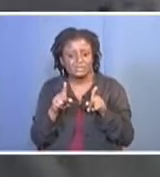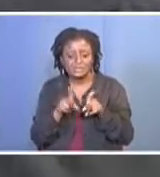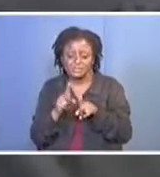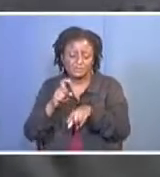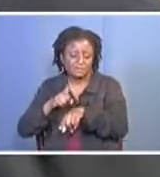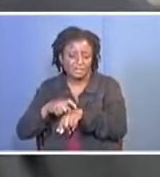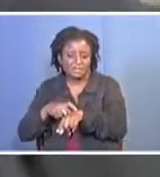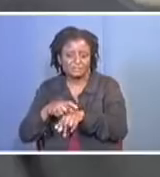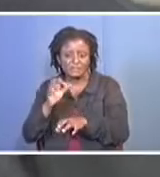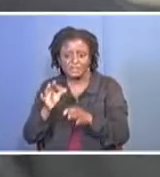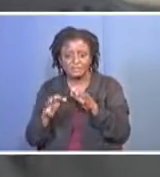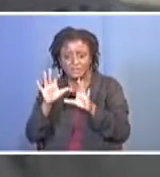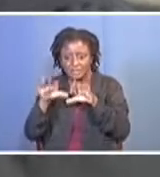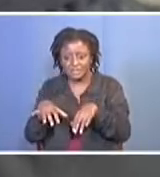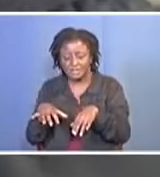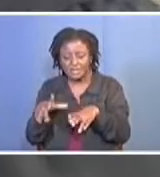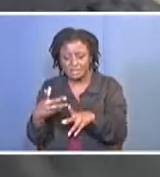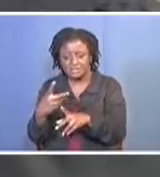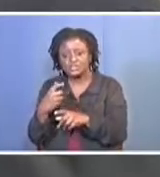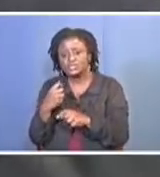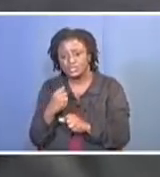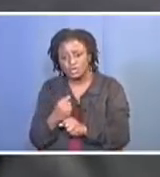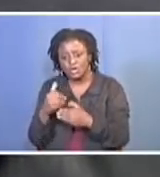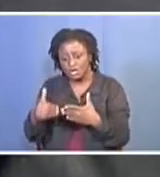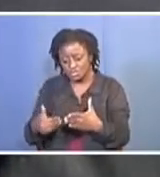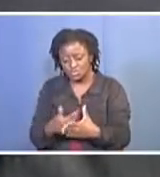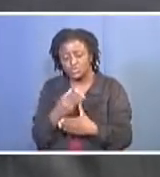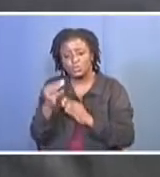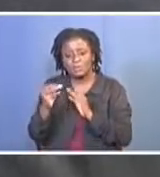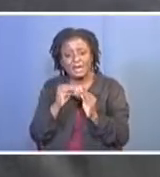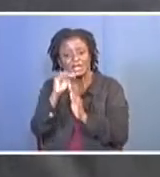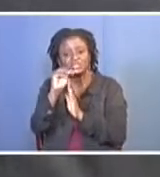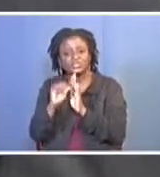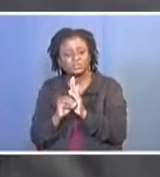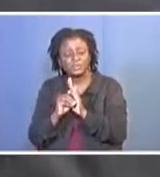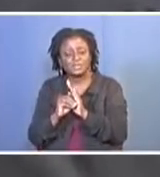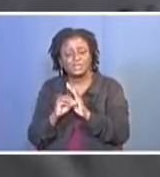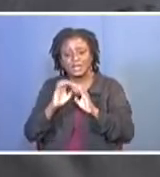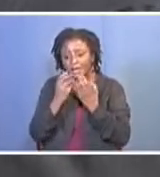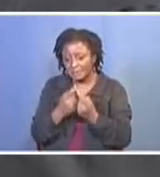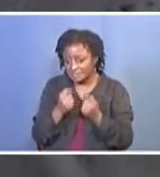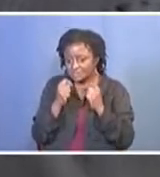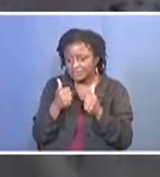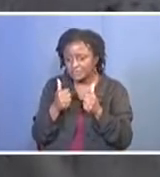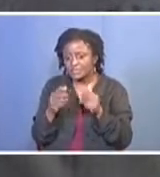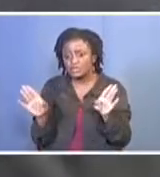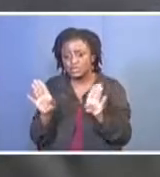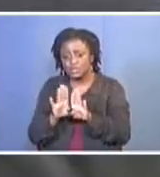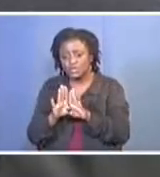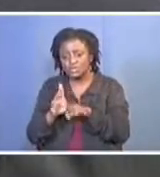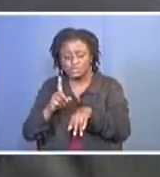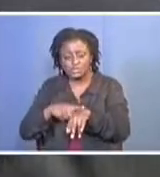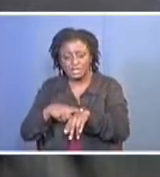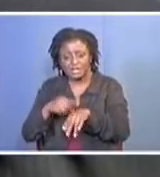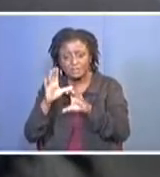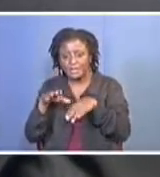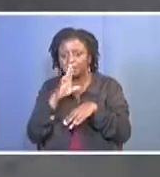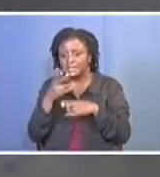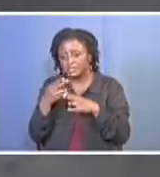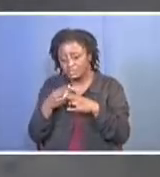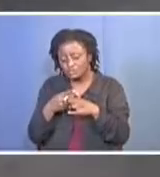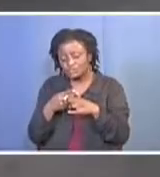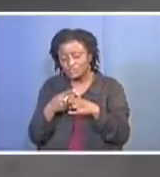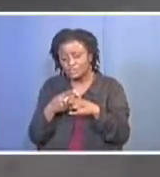they are able to secure a new management company swiftly, the closure period could be very